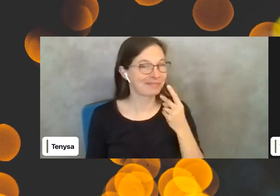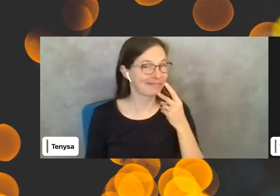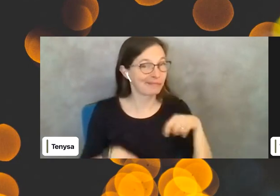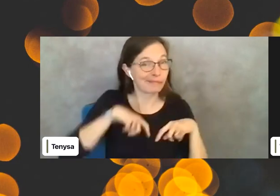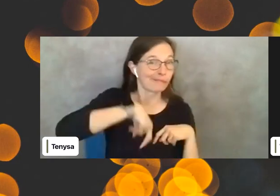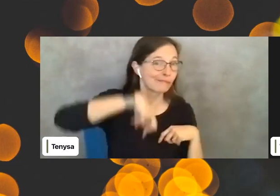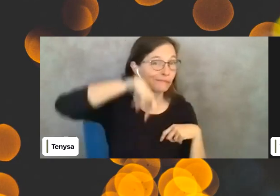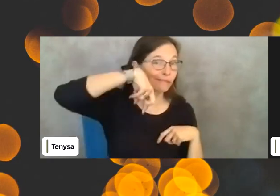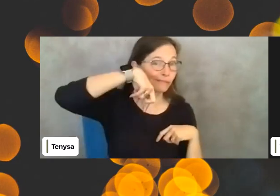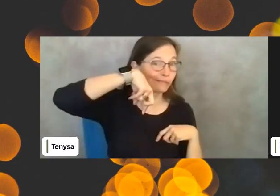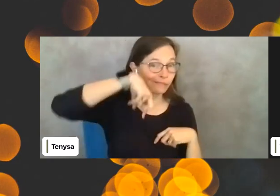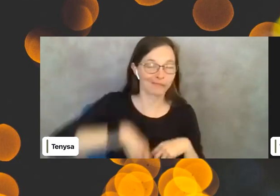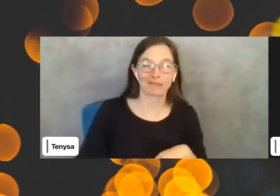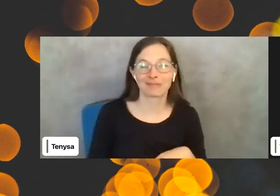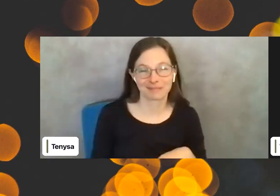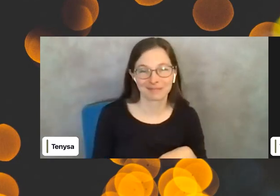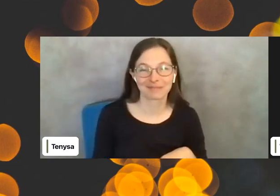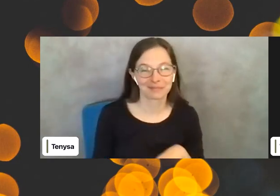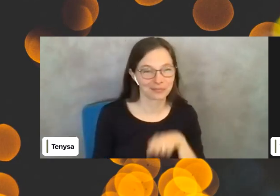Love it.